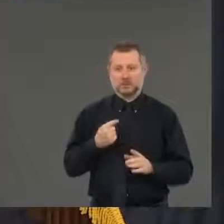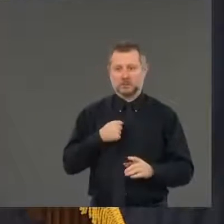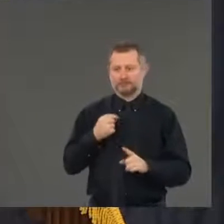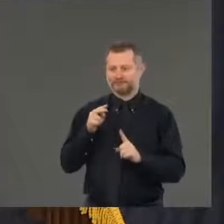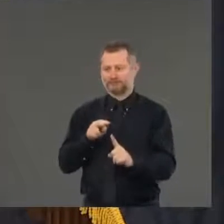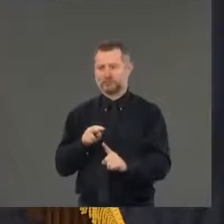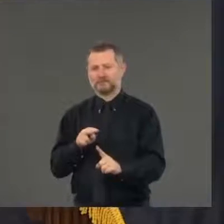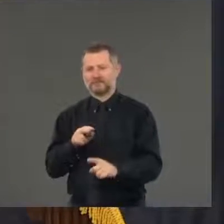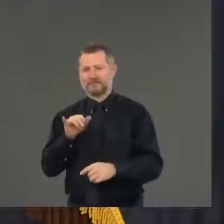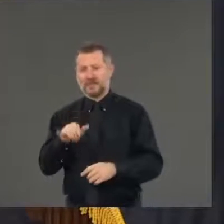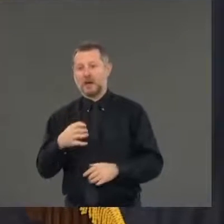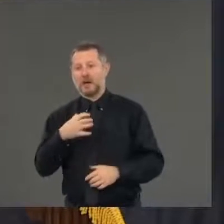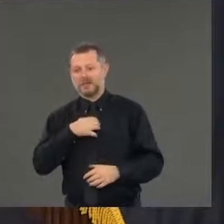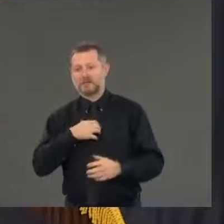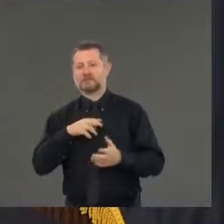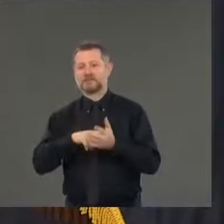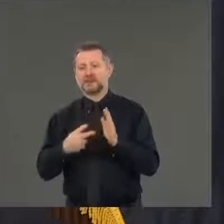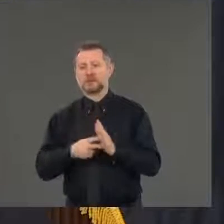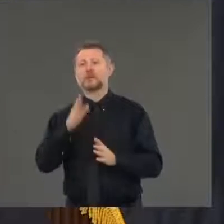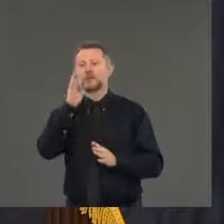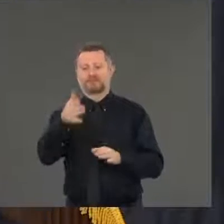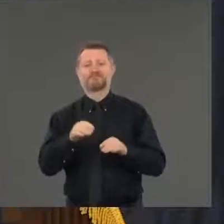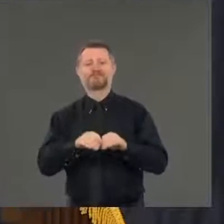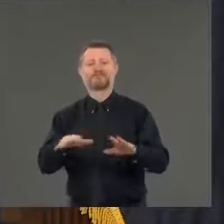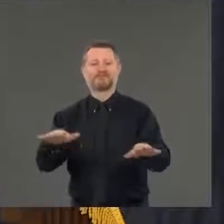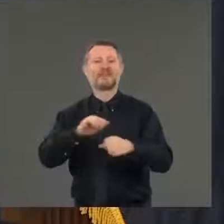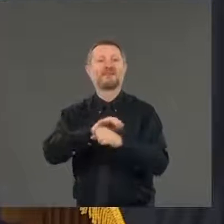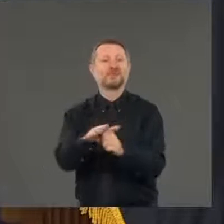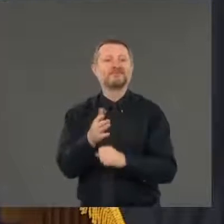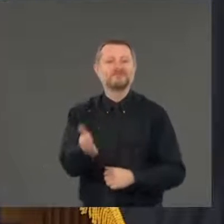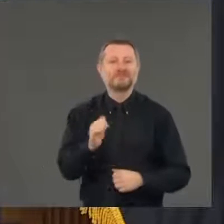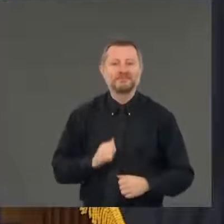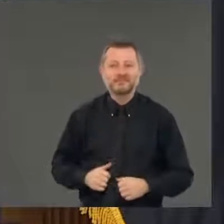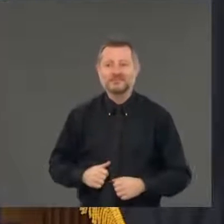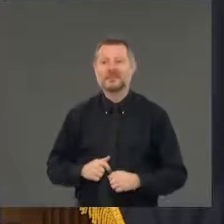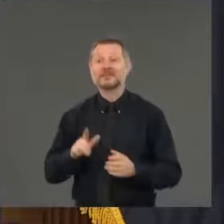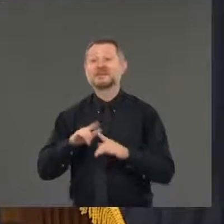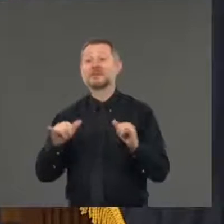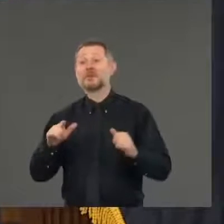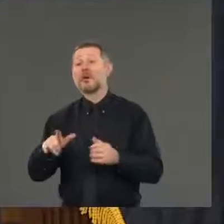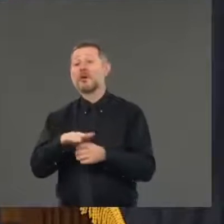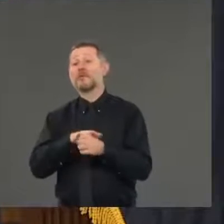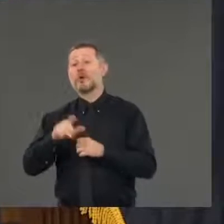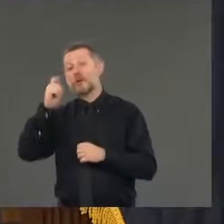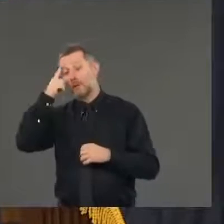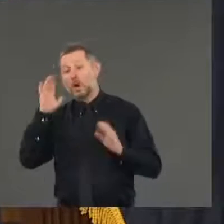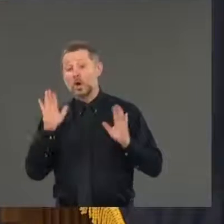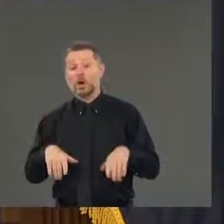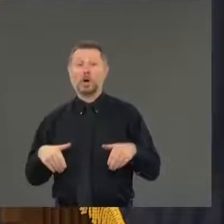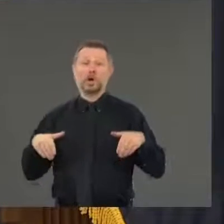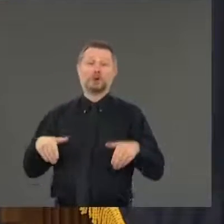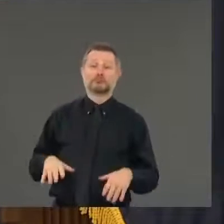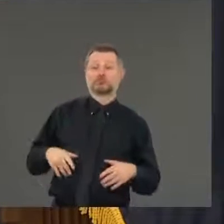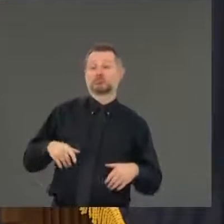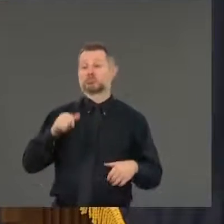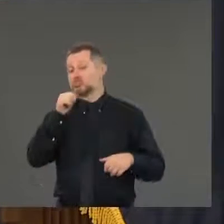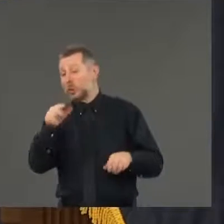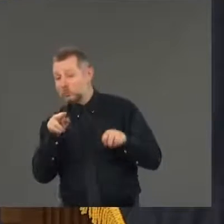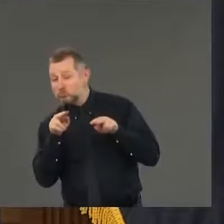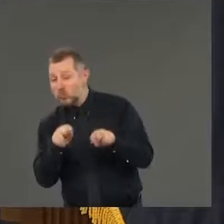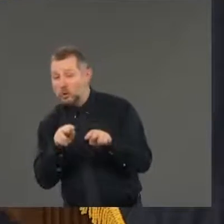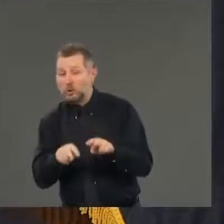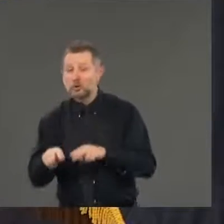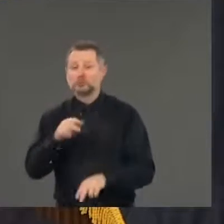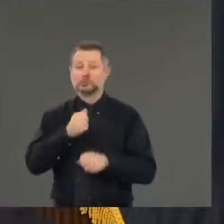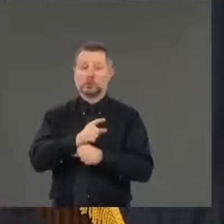likelihood of the spread of the virus, and the local governments are not monitoring, policing, doing the